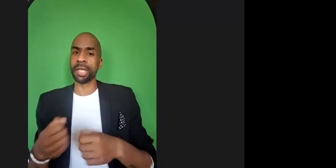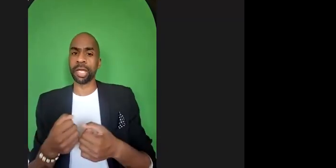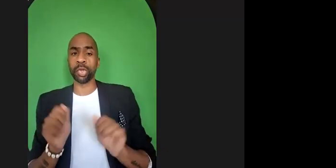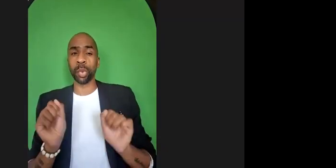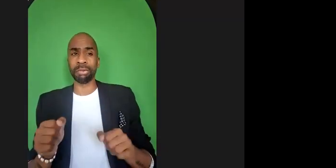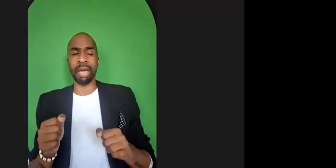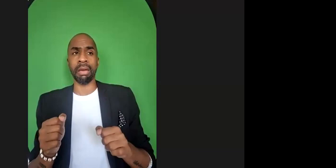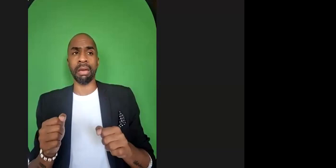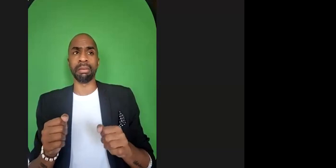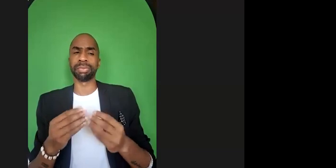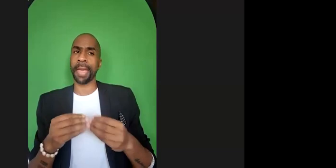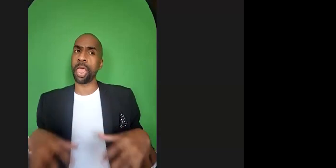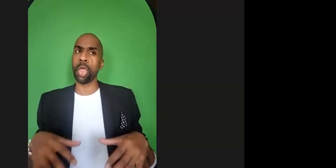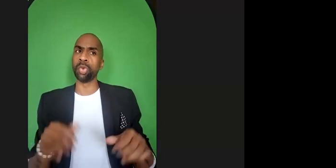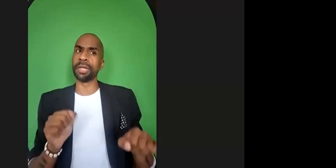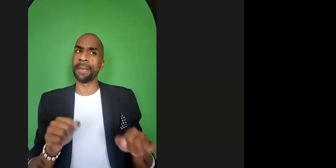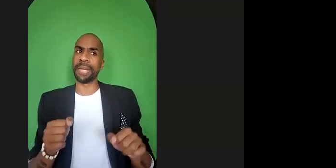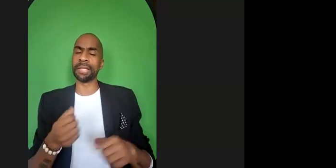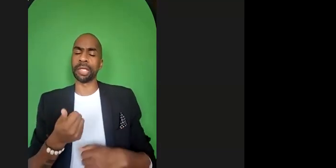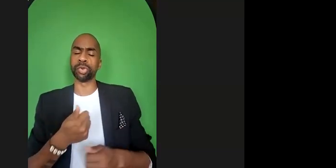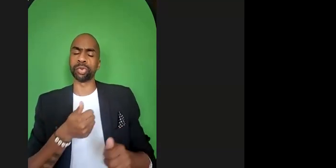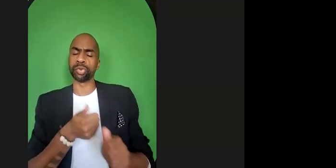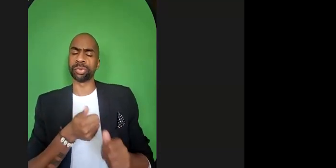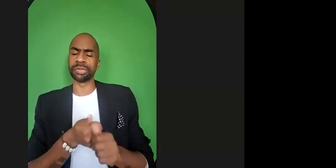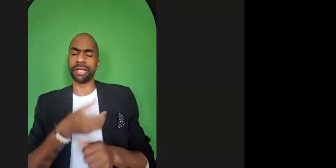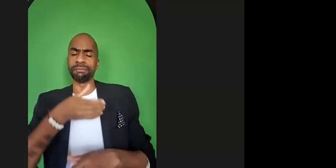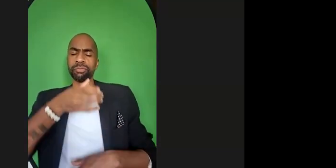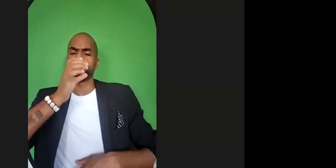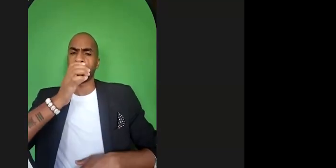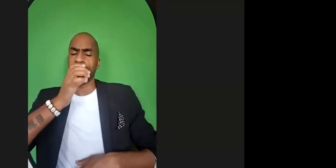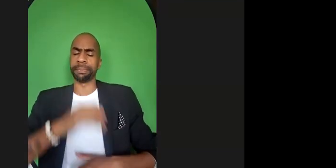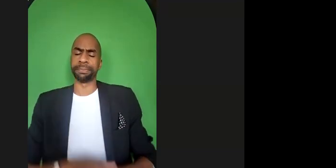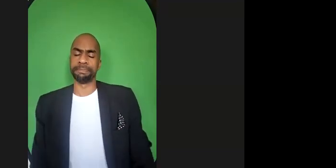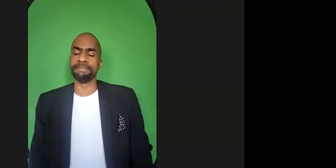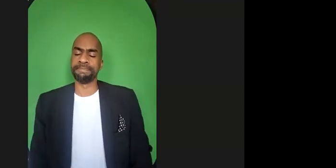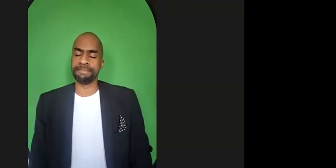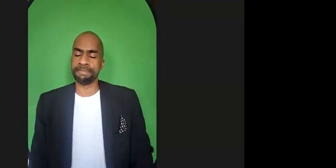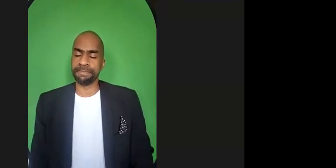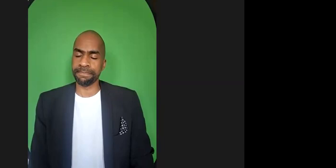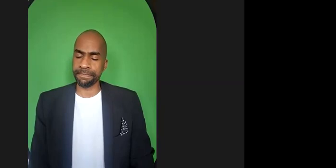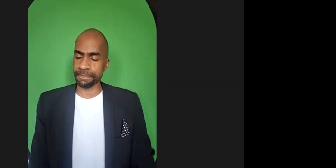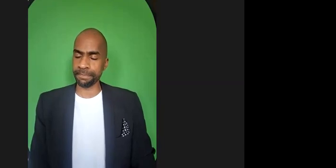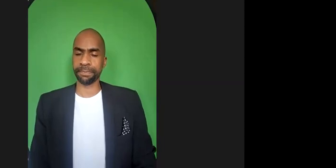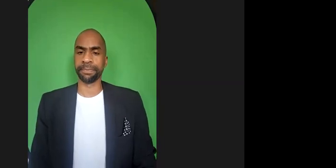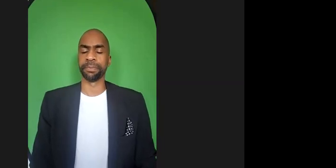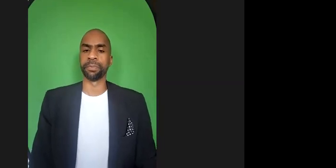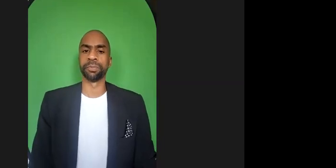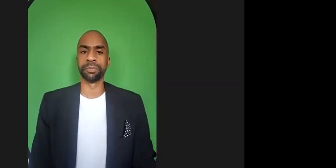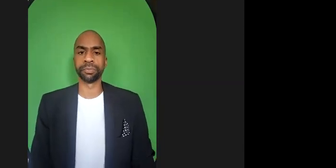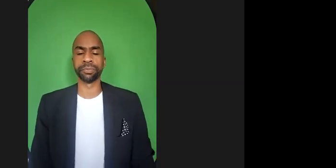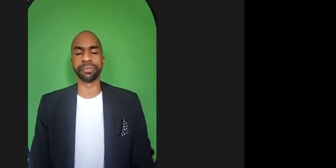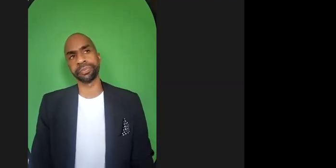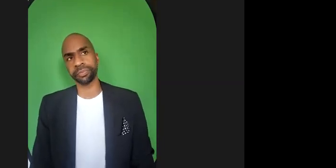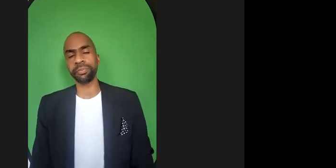to self-ingest. Right. And given that not breathing